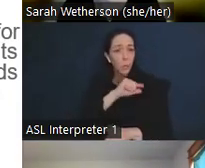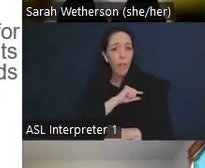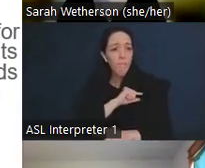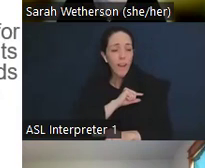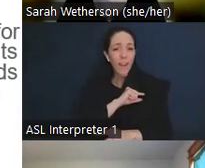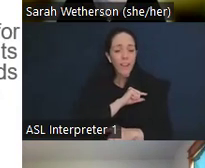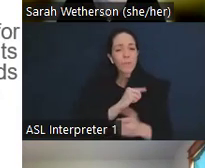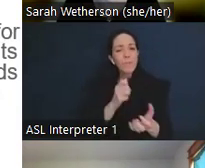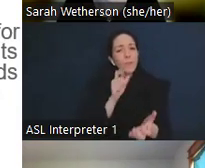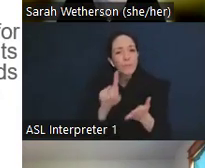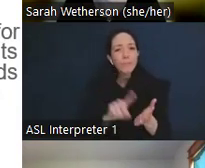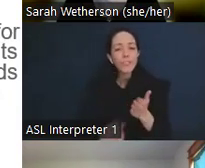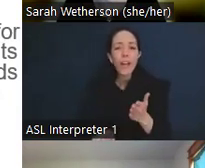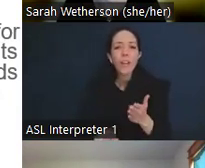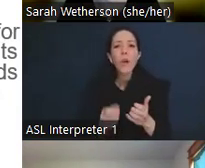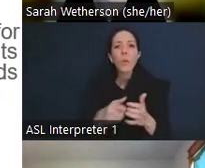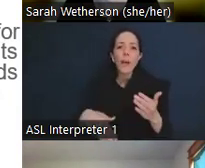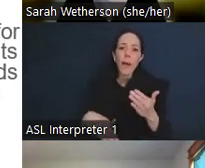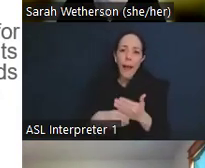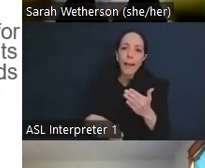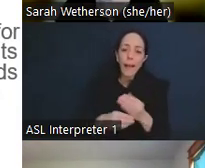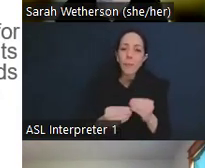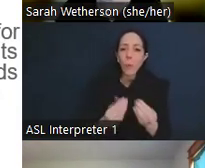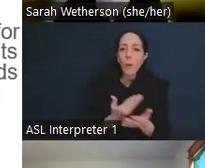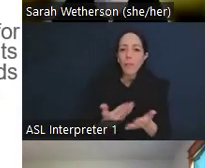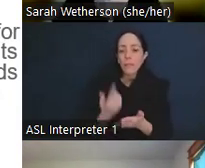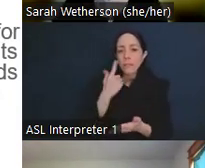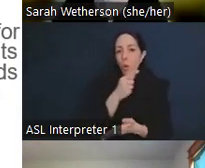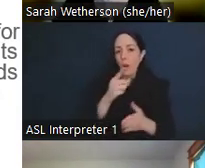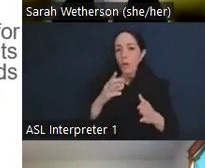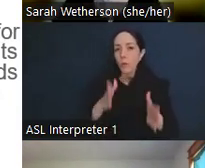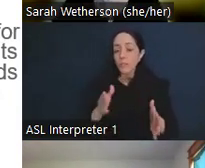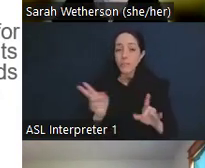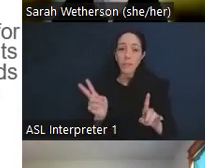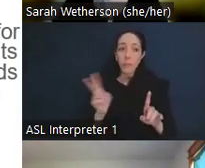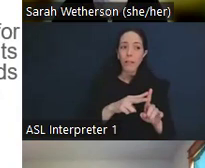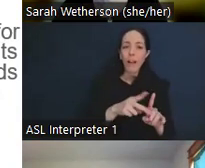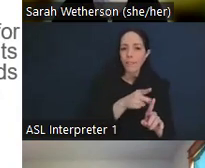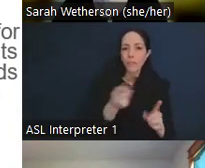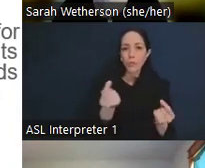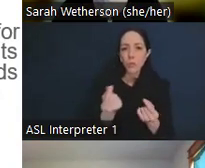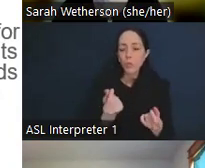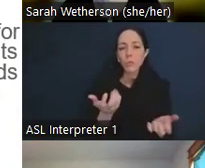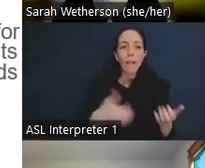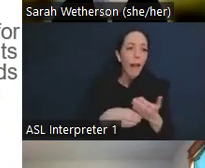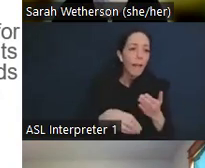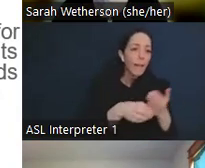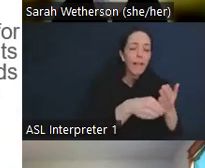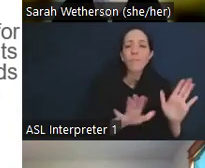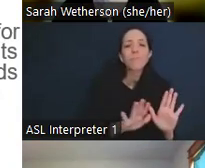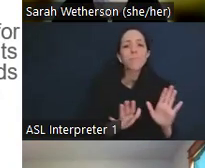creating burdensome processes or barriers. So I think it's a complicated issue.